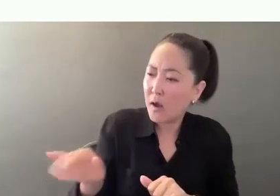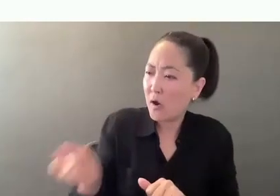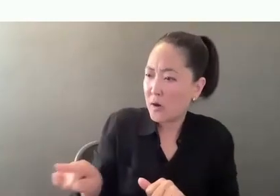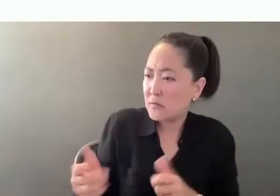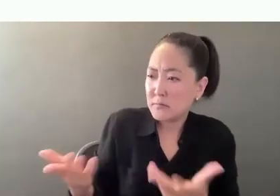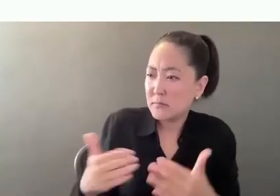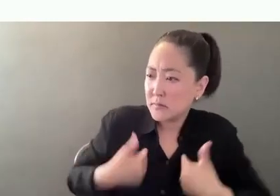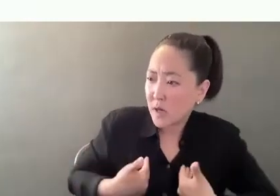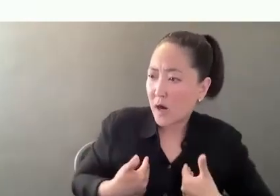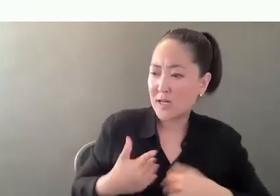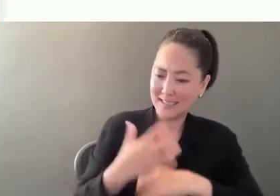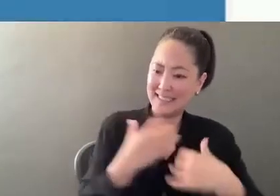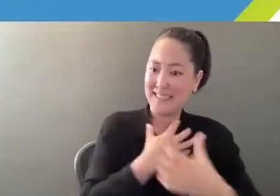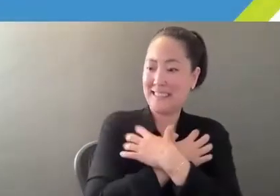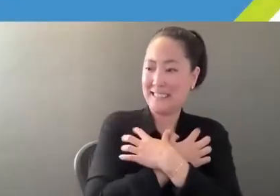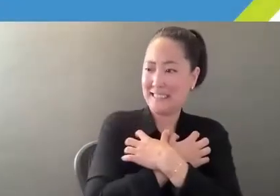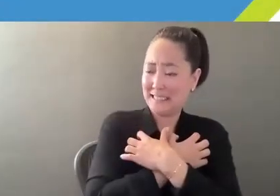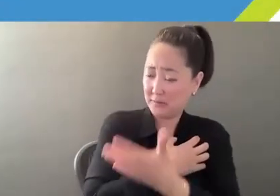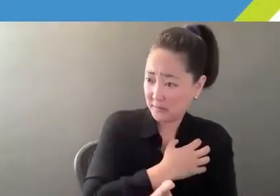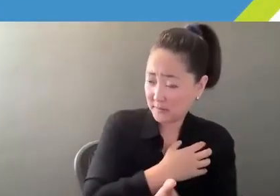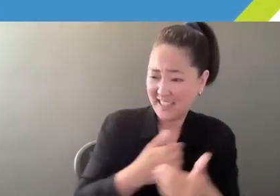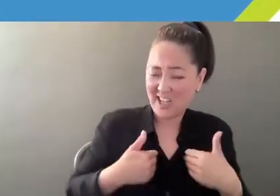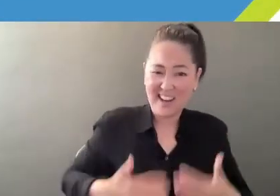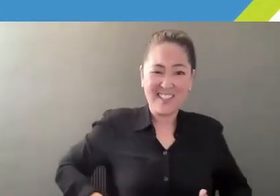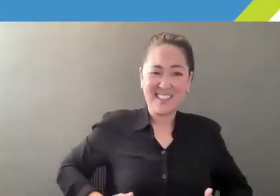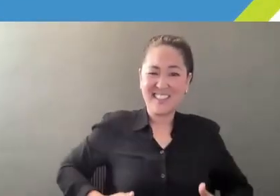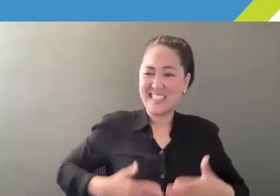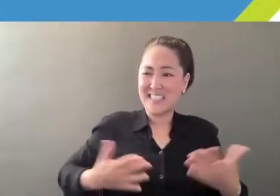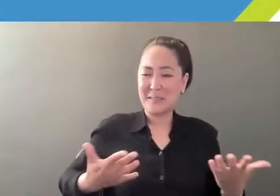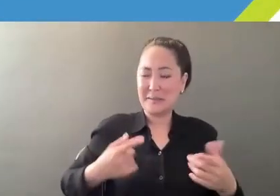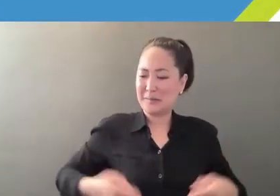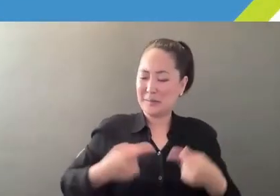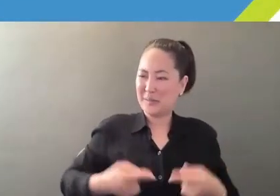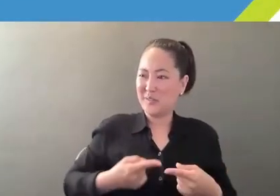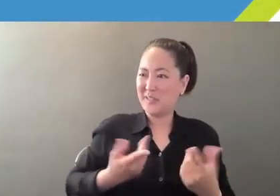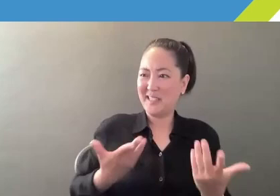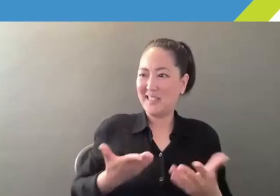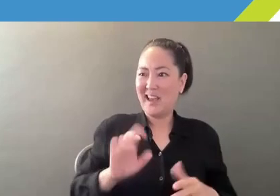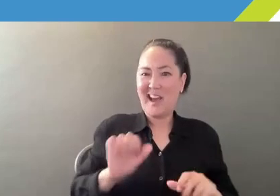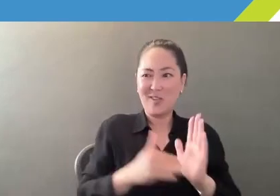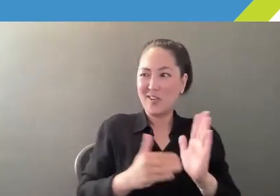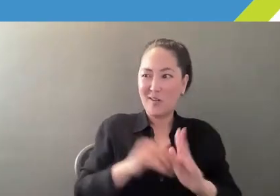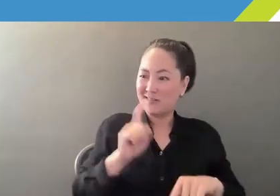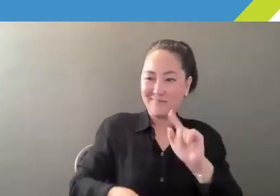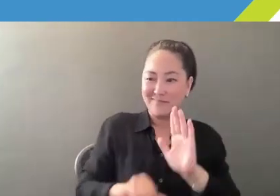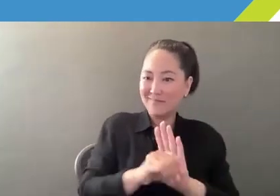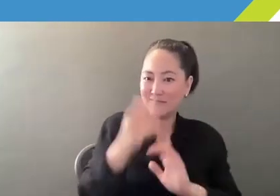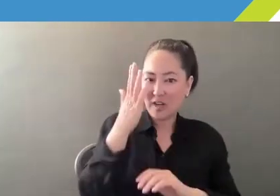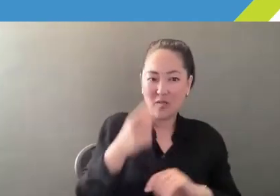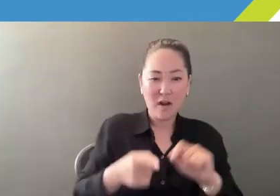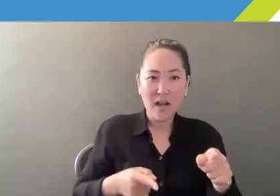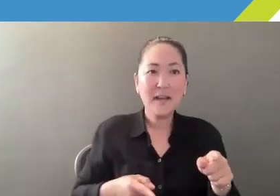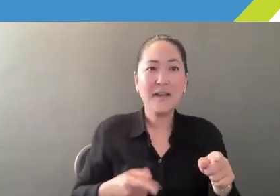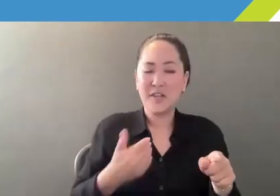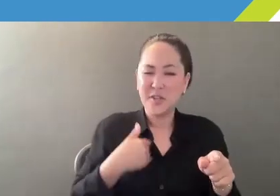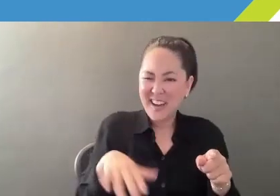you're itchy, you've got abdominal discomfort that no one understands, okay? Your blood tests are slightly squiffy, but you can't describe that